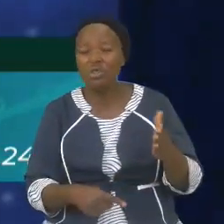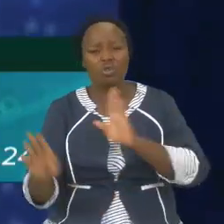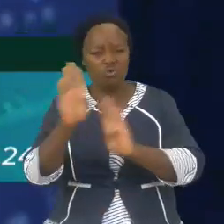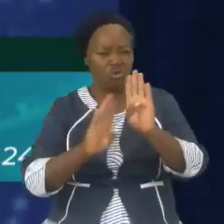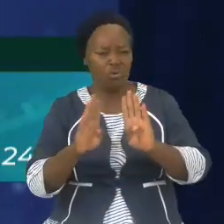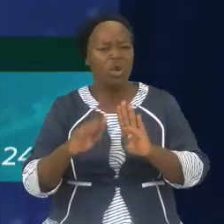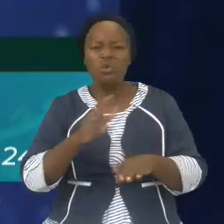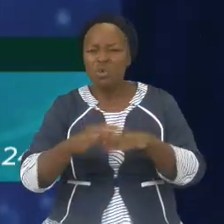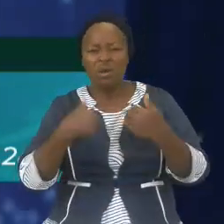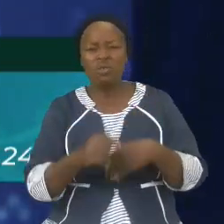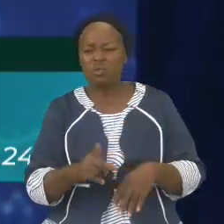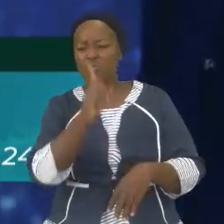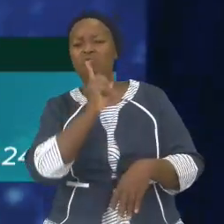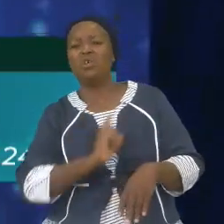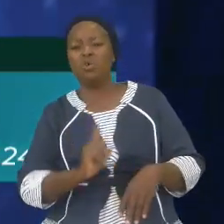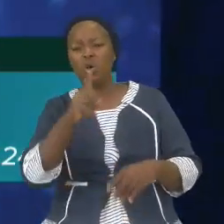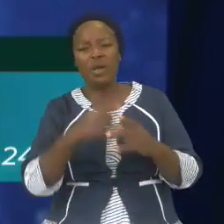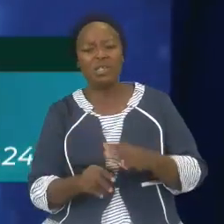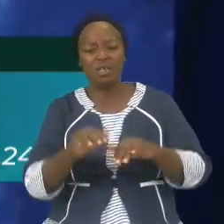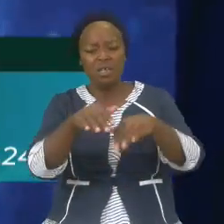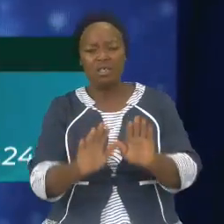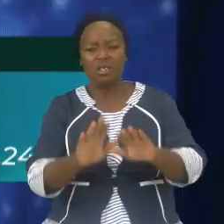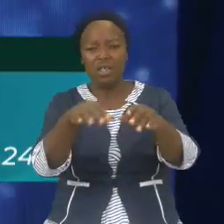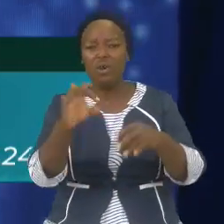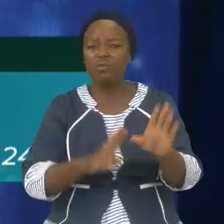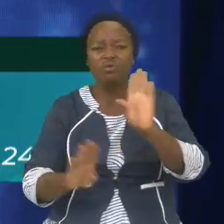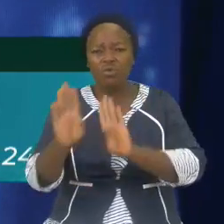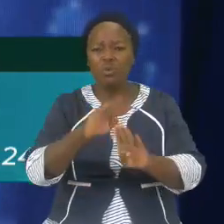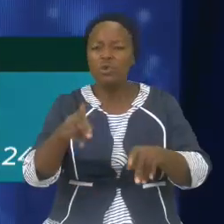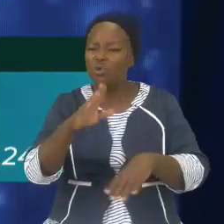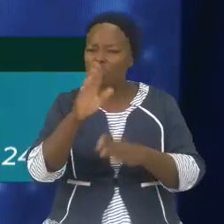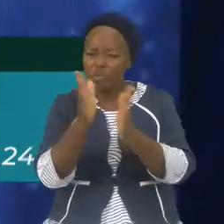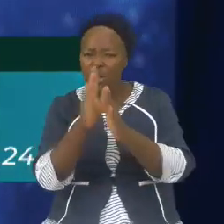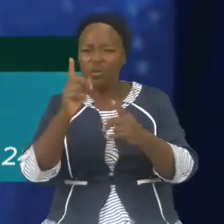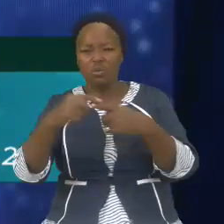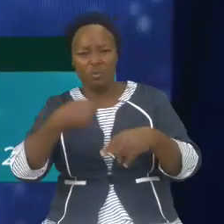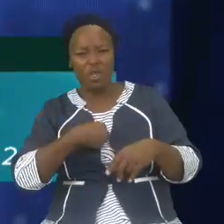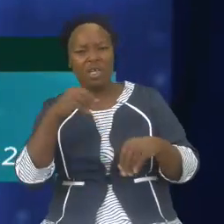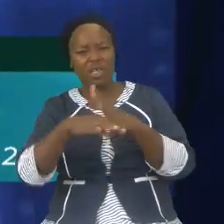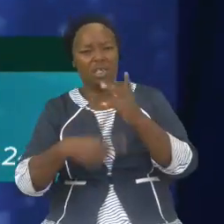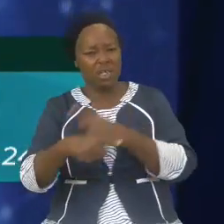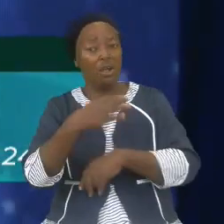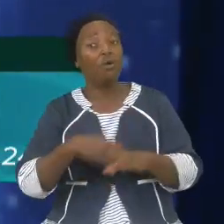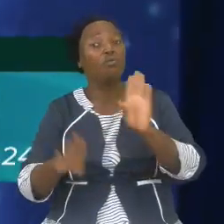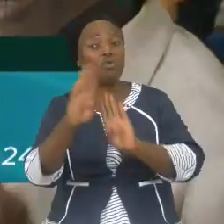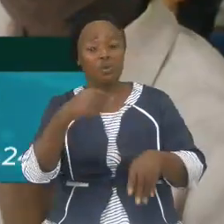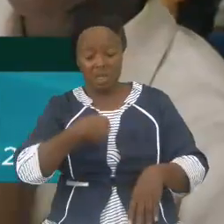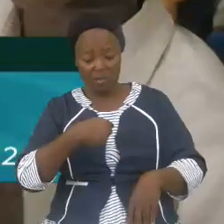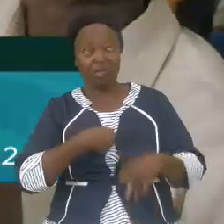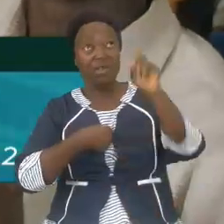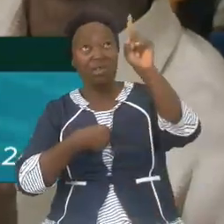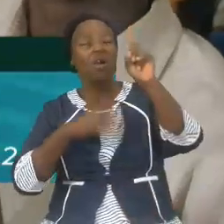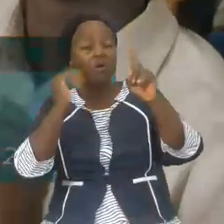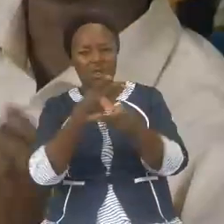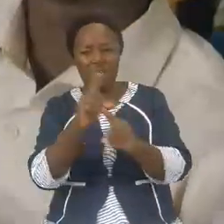here, and you can call upon me. Call upon me in the day of trouble, and I will deliver thee.